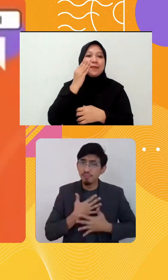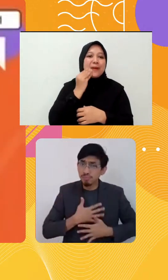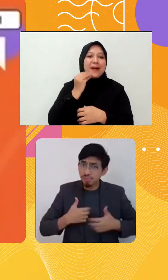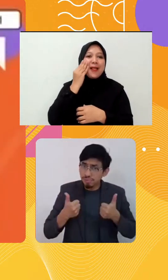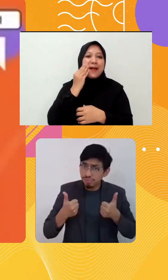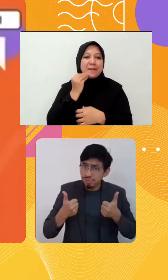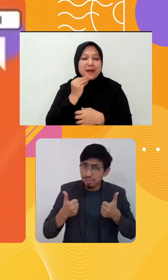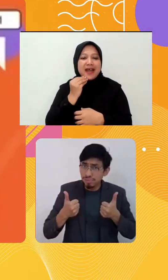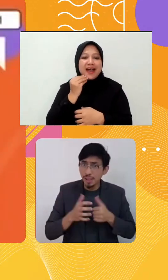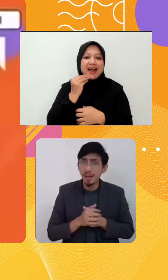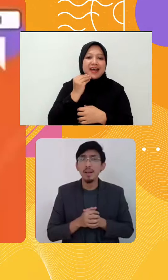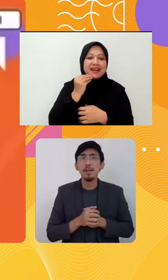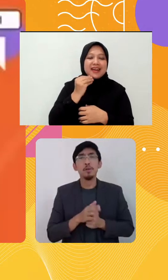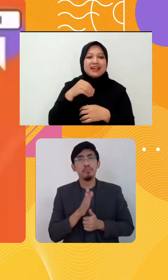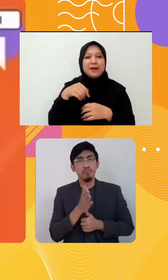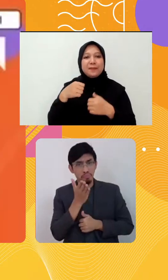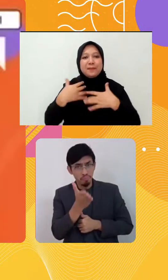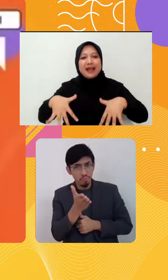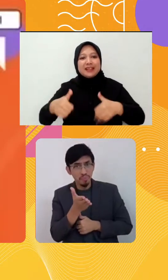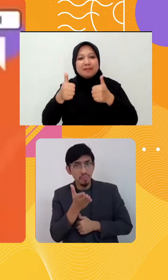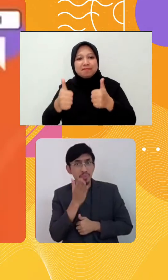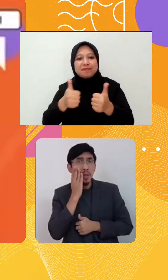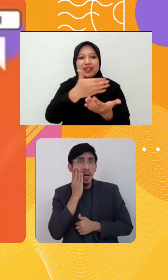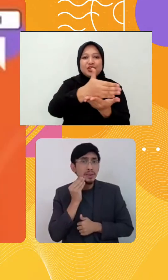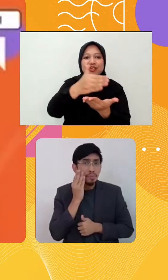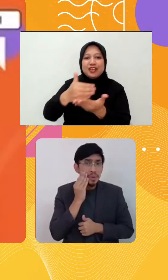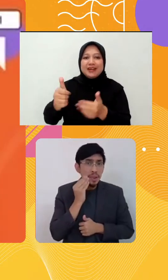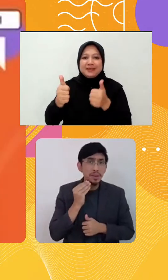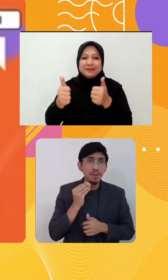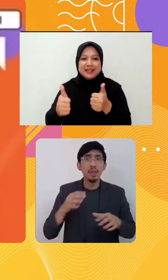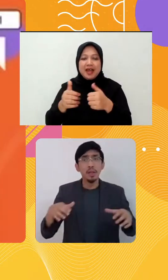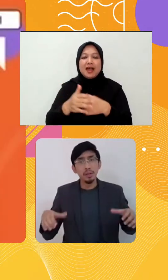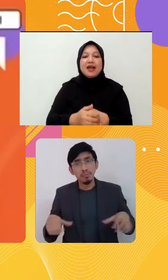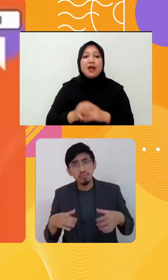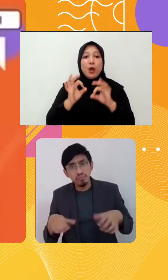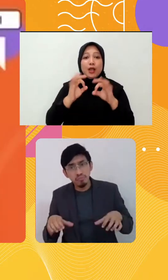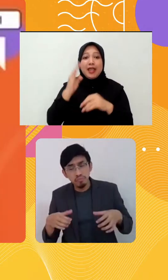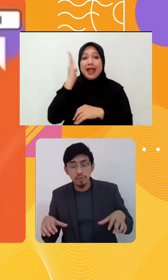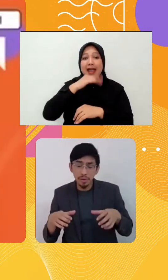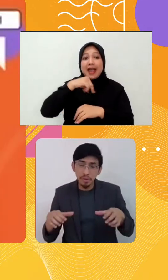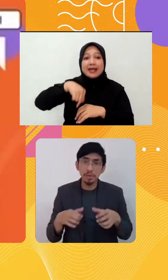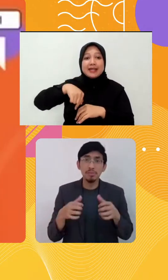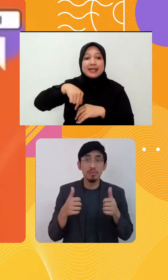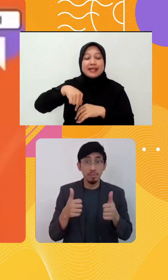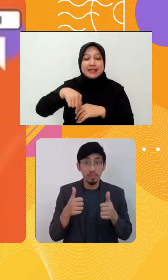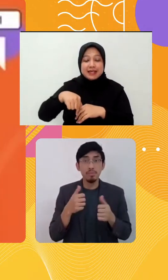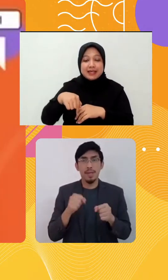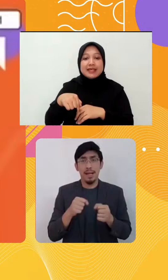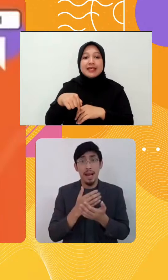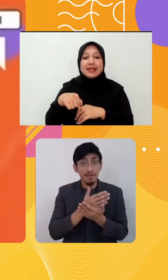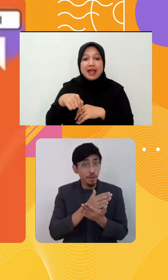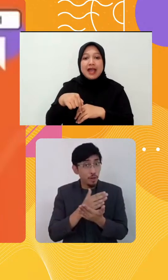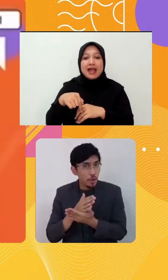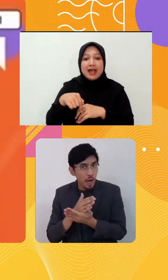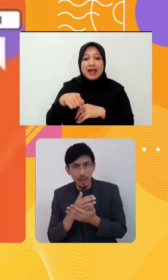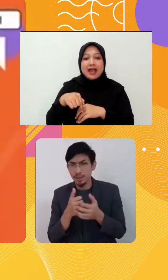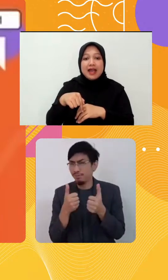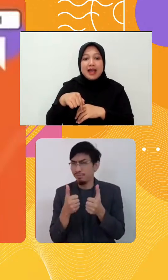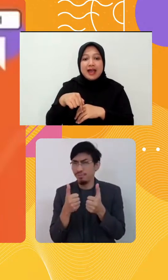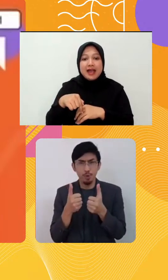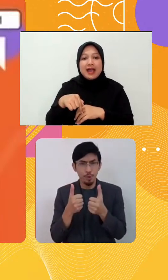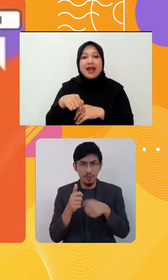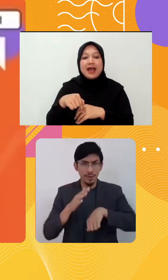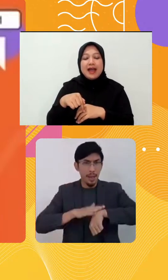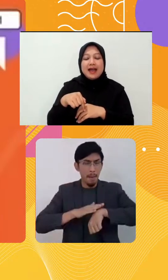and your best practices. So today we have to also another session